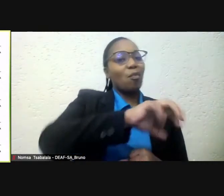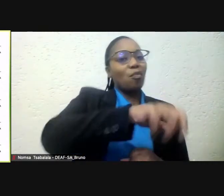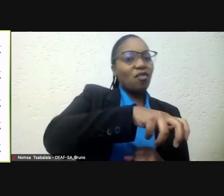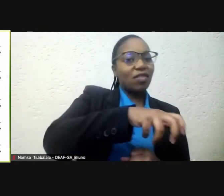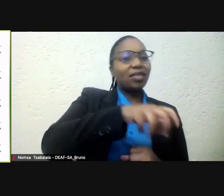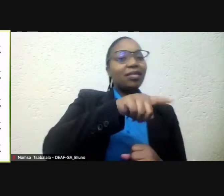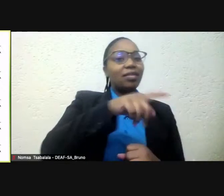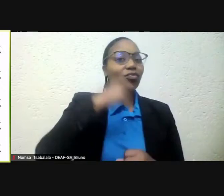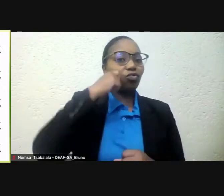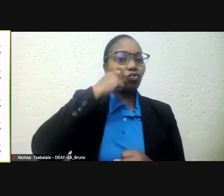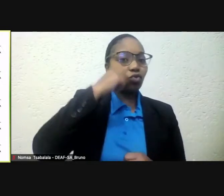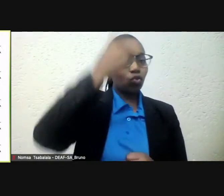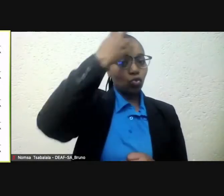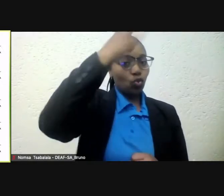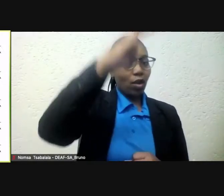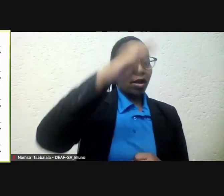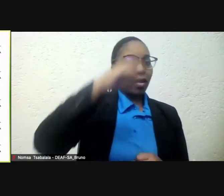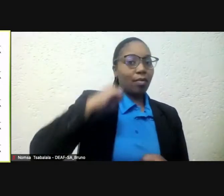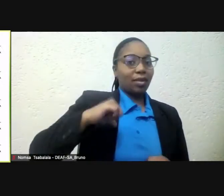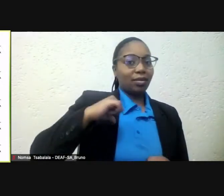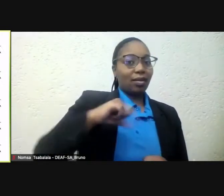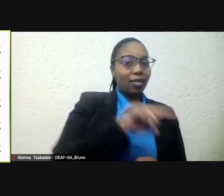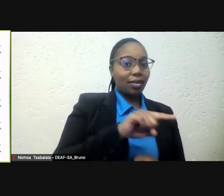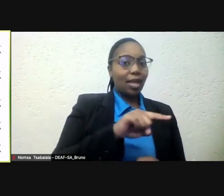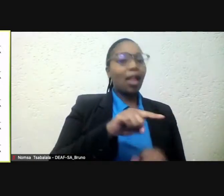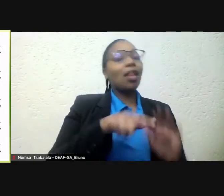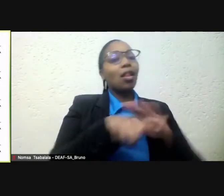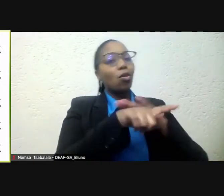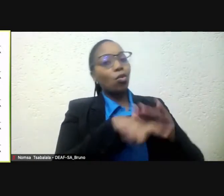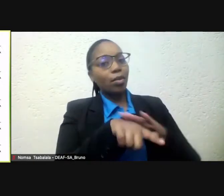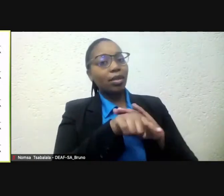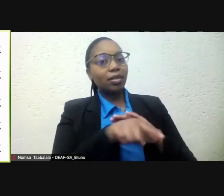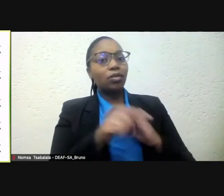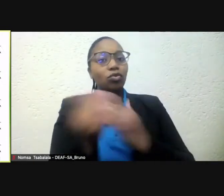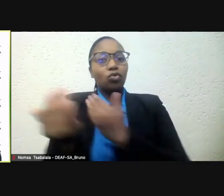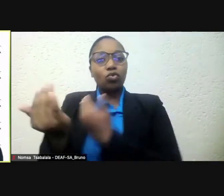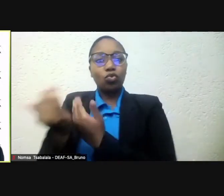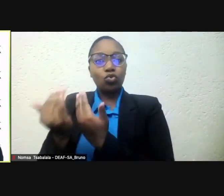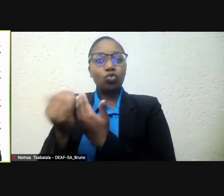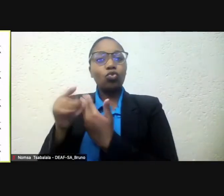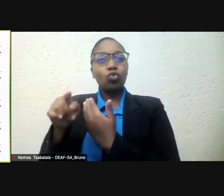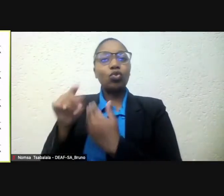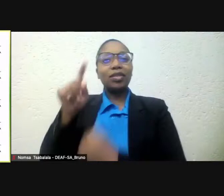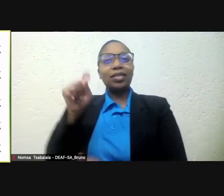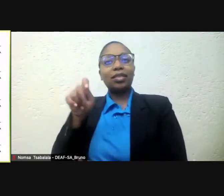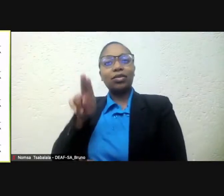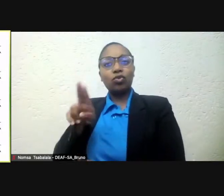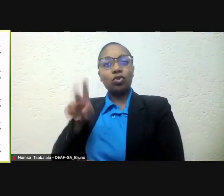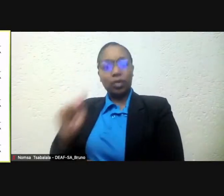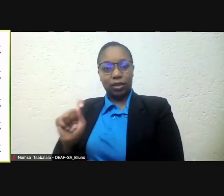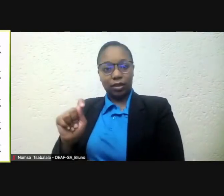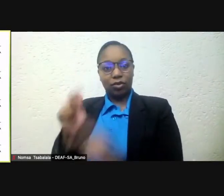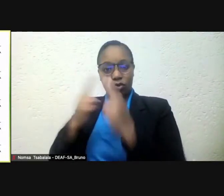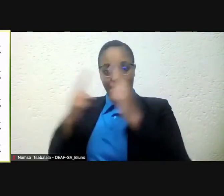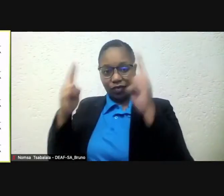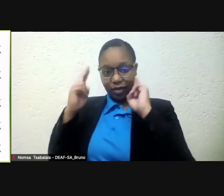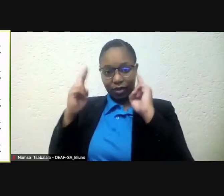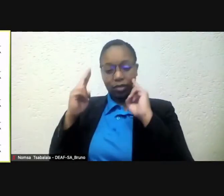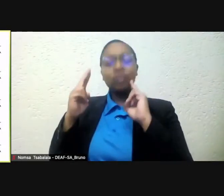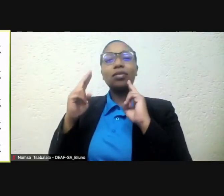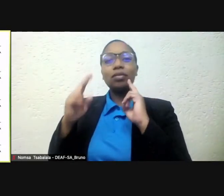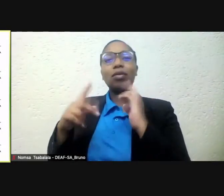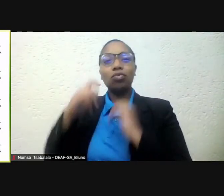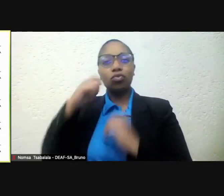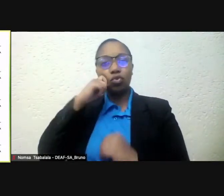as we said, closer to the Tshwane University of Technology. Over the last 7 days, the new spike has